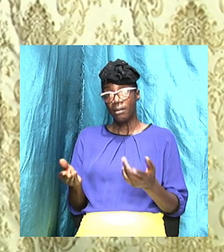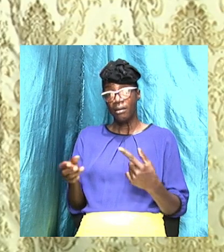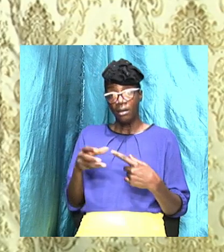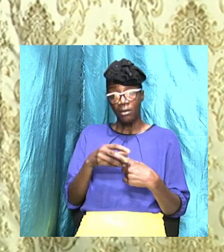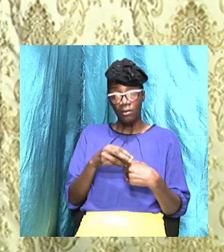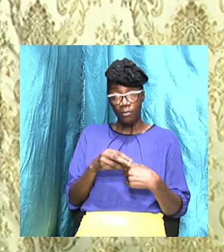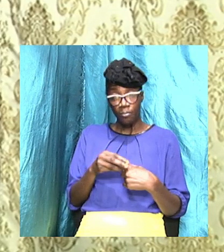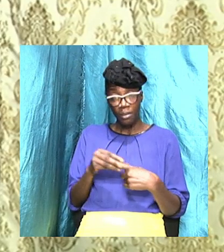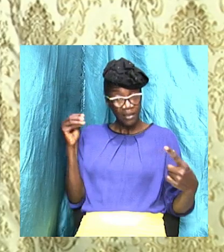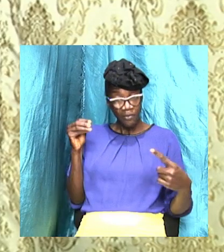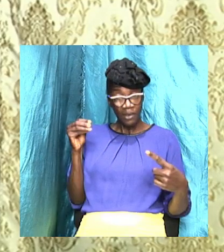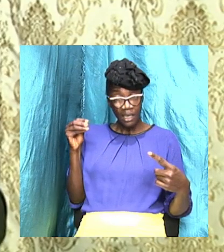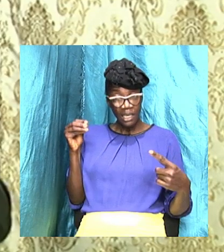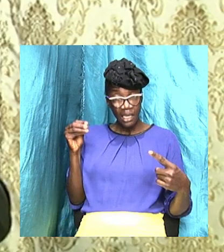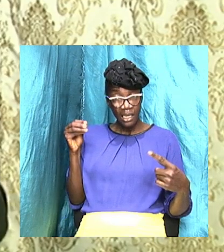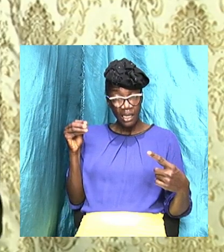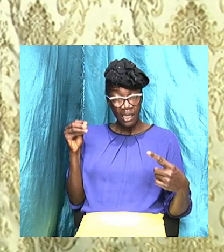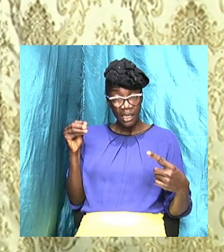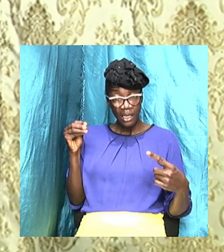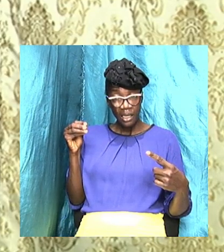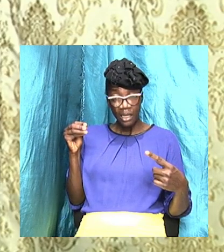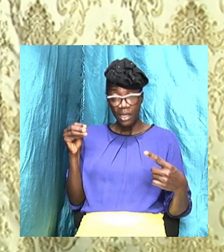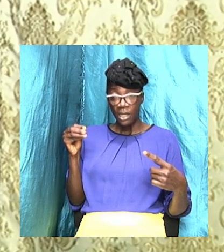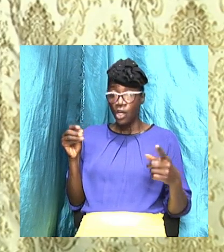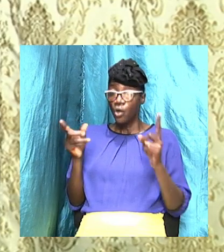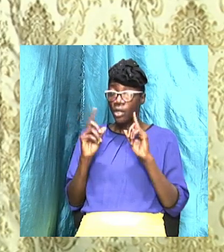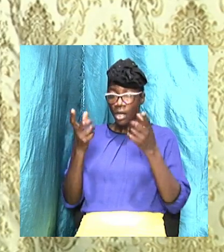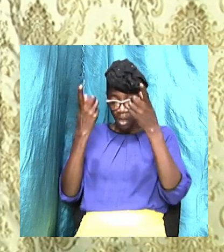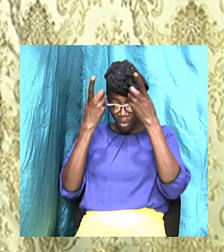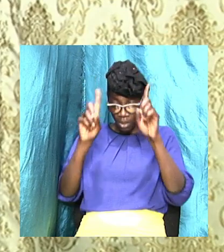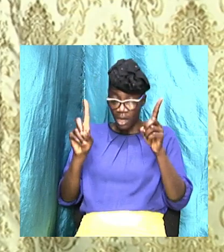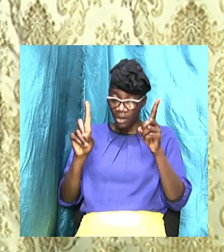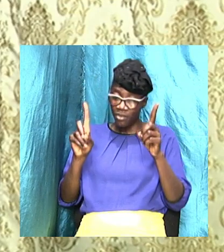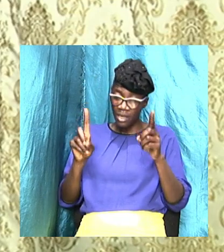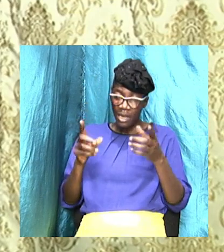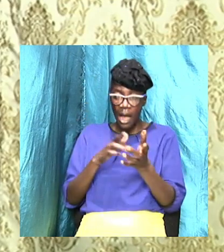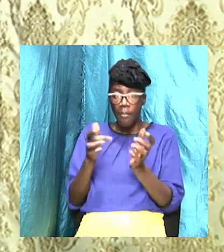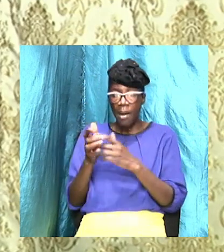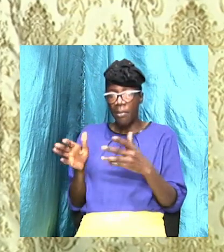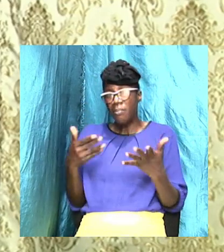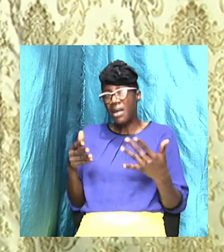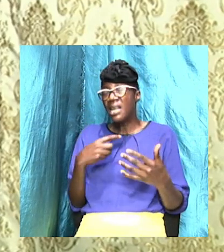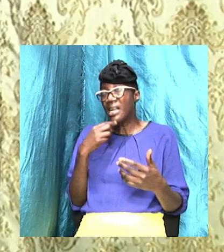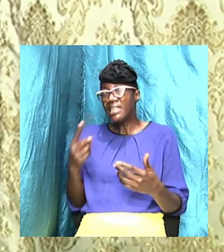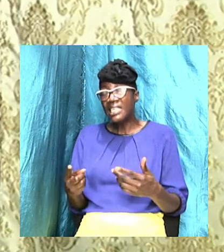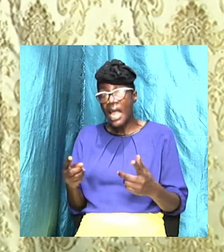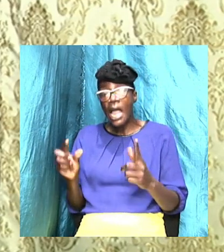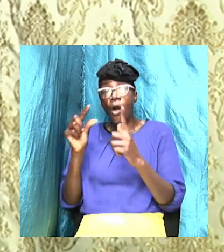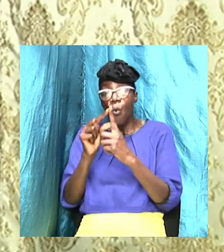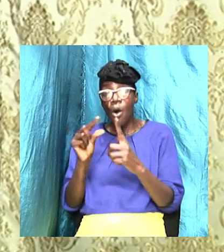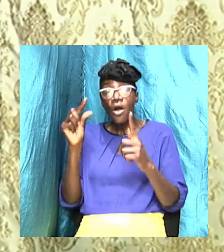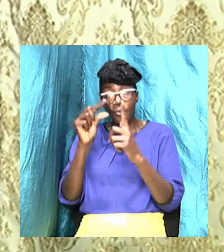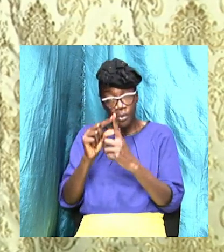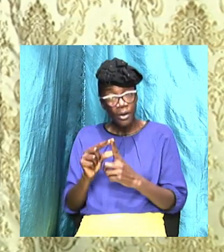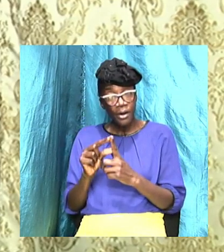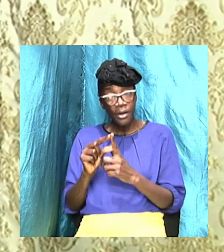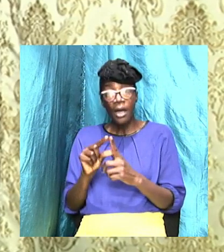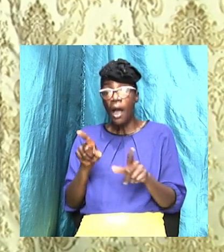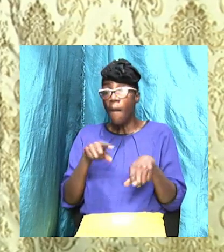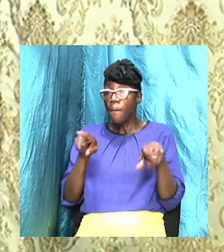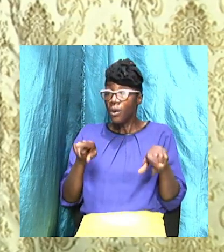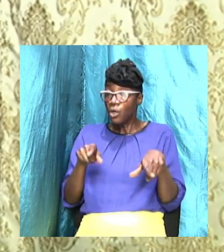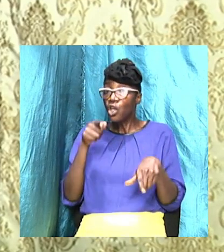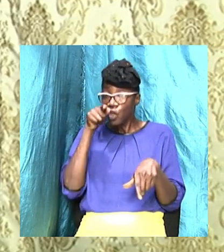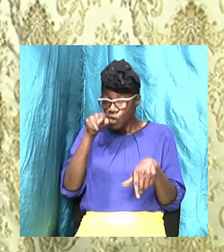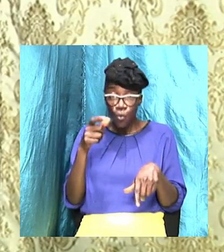When we talk about doctrine earlier on, the Bible might not say certain things word for word. But I want you to